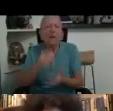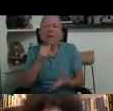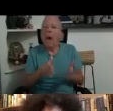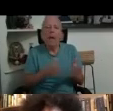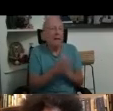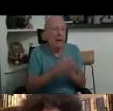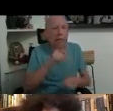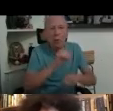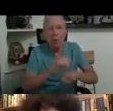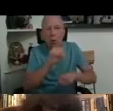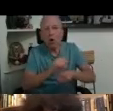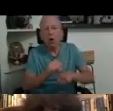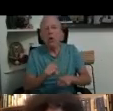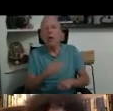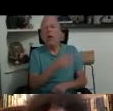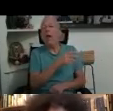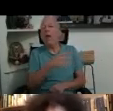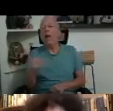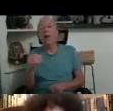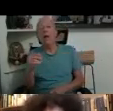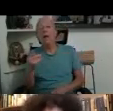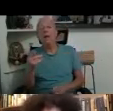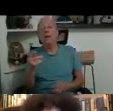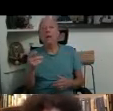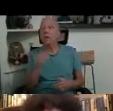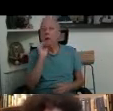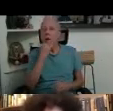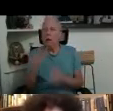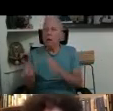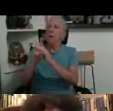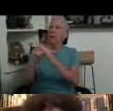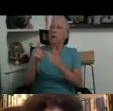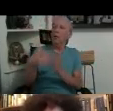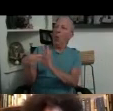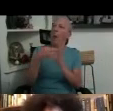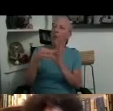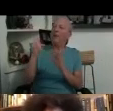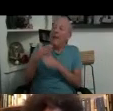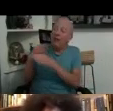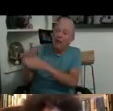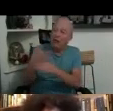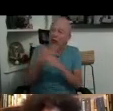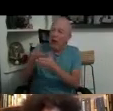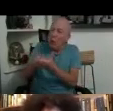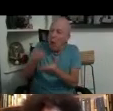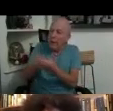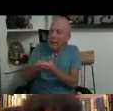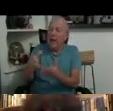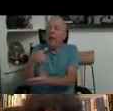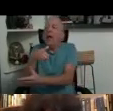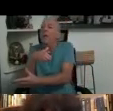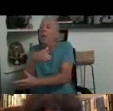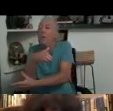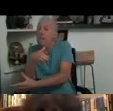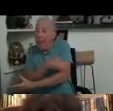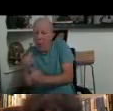we are, plot twist, here comes cooperatives. Co ops share the wealth, bringing power back to the people who are